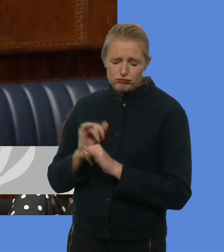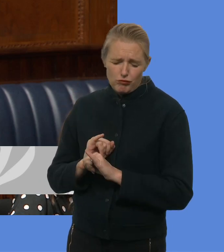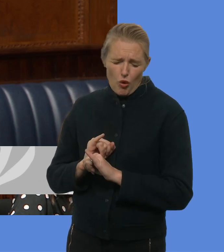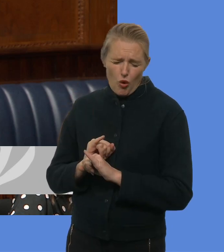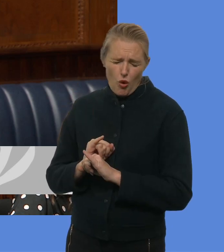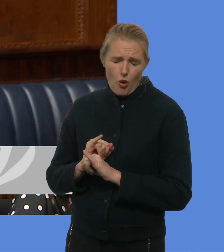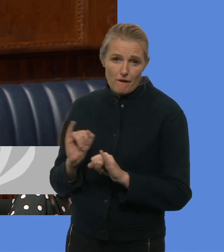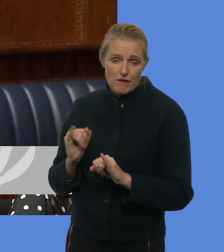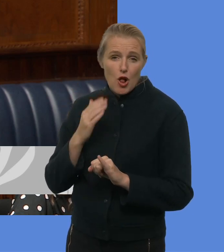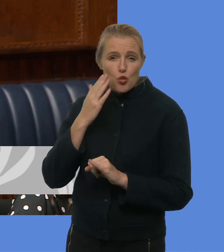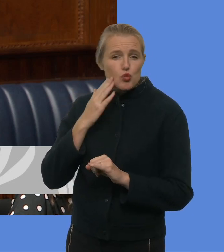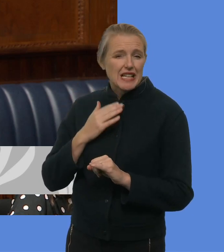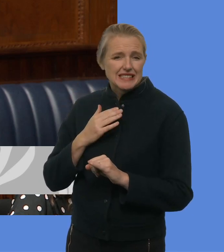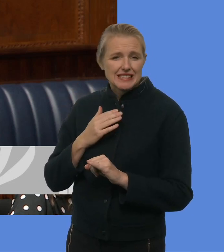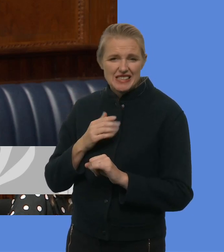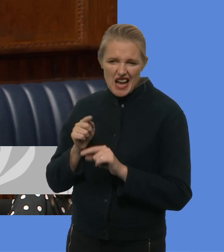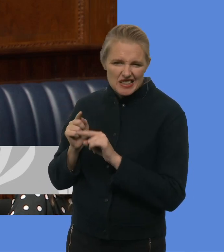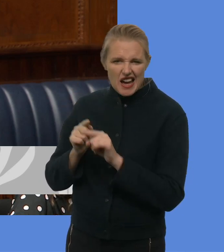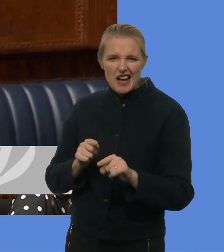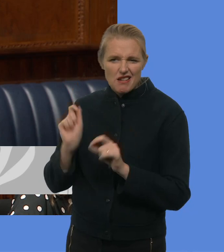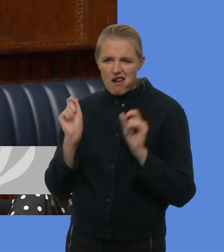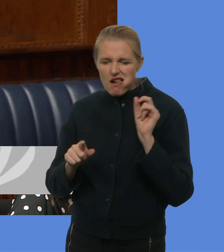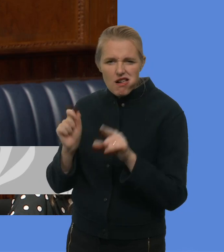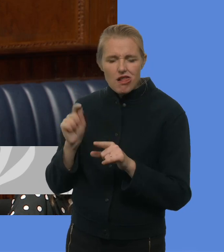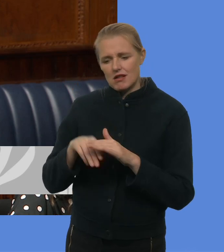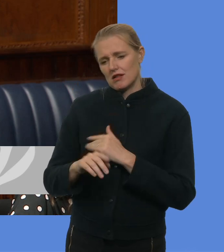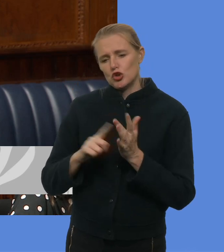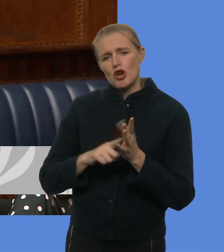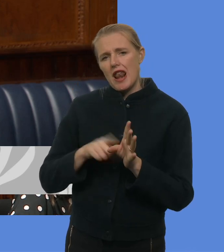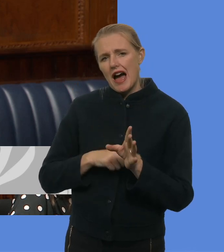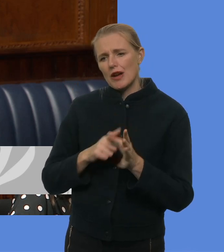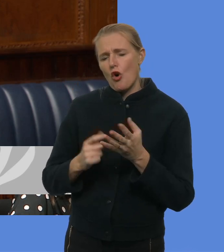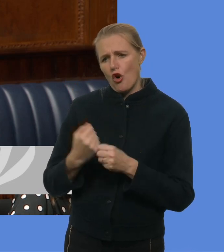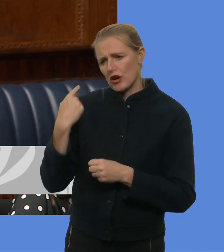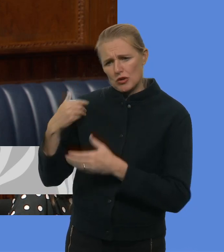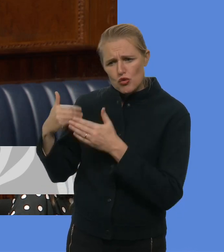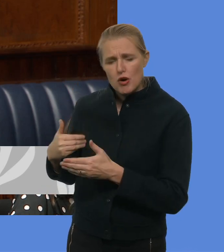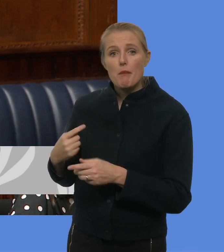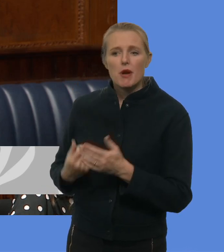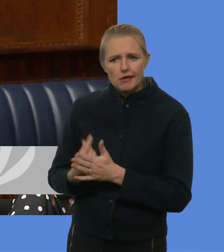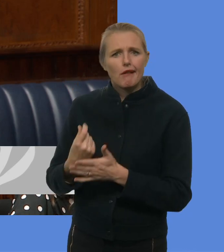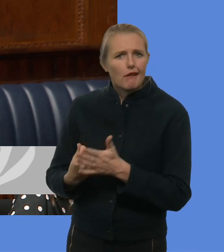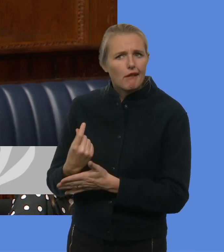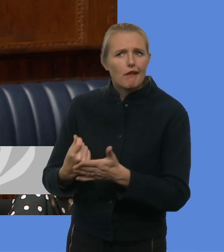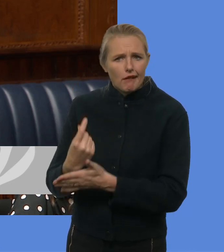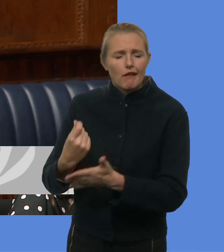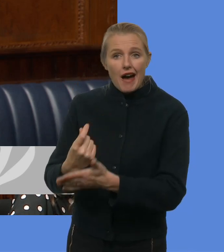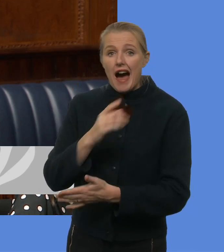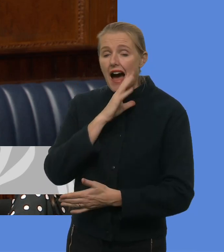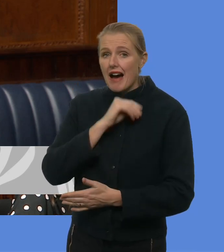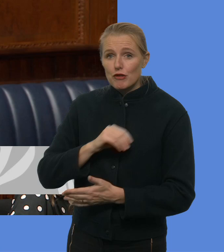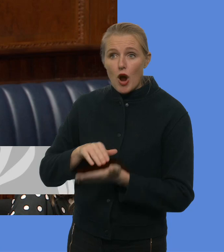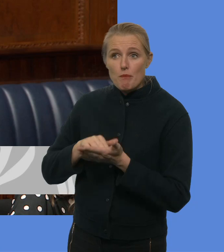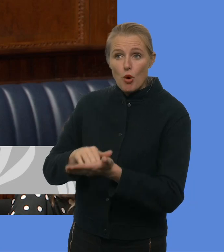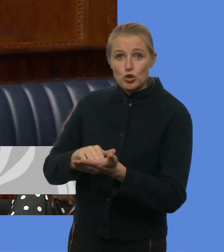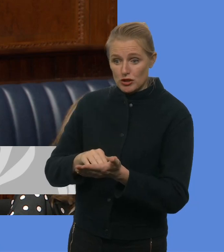attacks in Northern Ireland in July and August, and indeed subsequent sporadic attacks, following the motion passed in this Assembly on the 12th